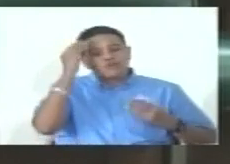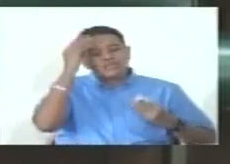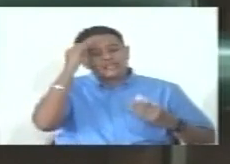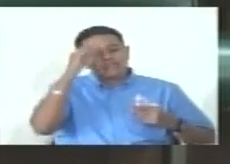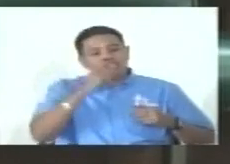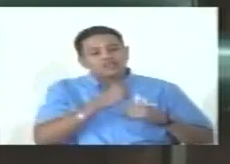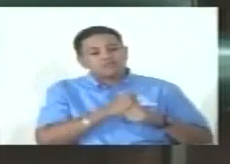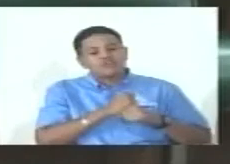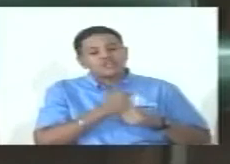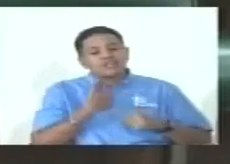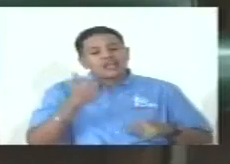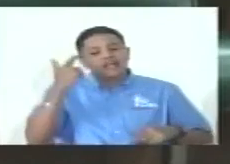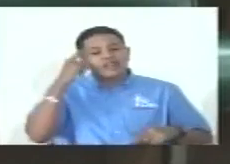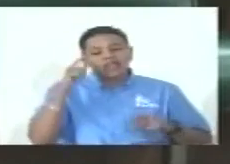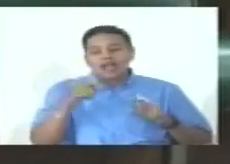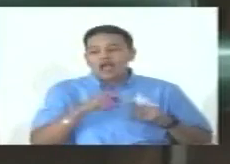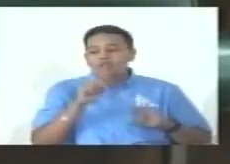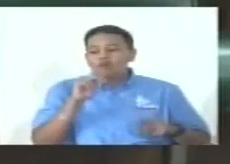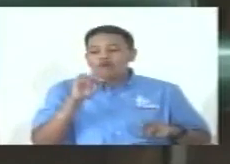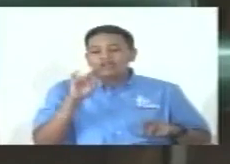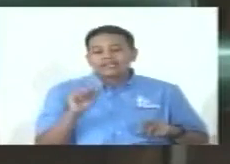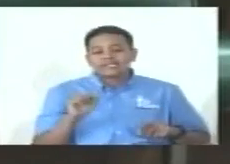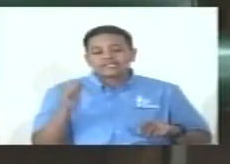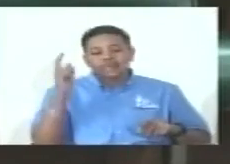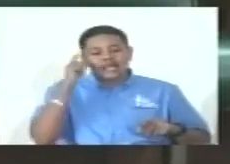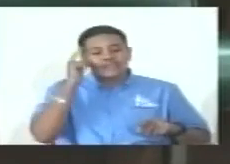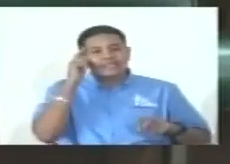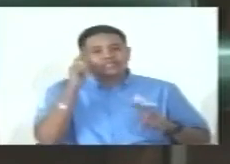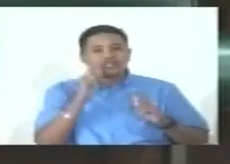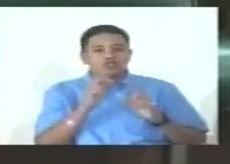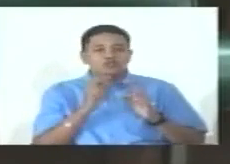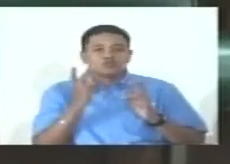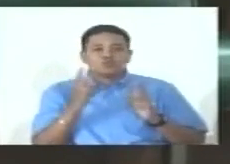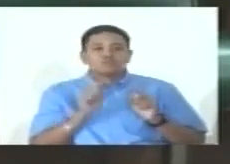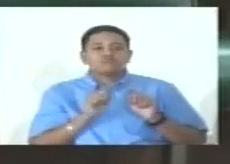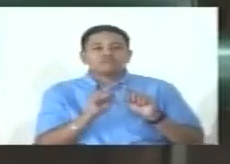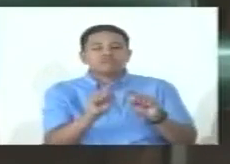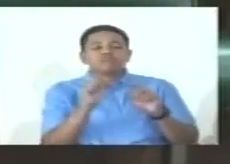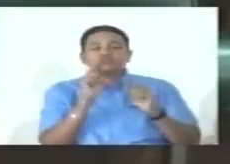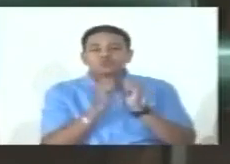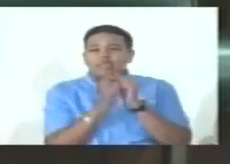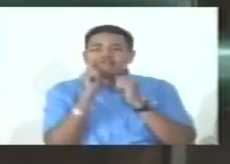needs. It's just in my mind inextricably twinned for many reasons.